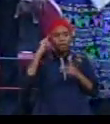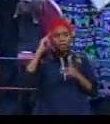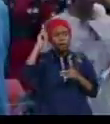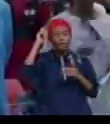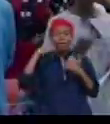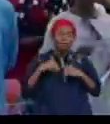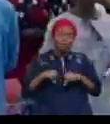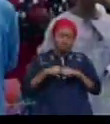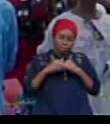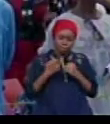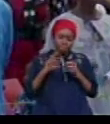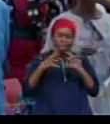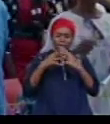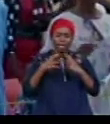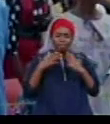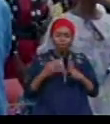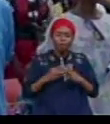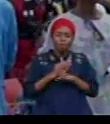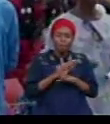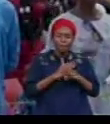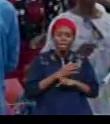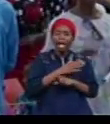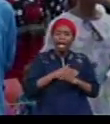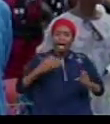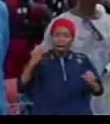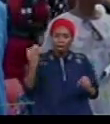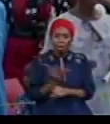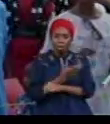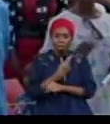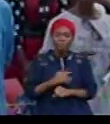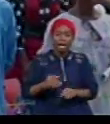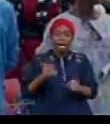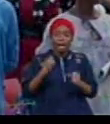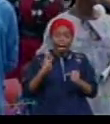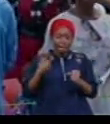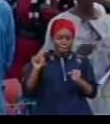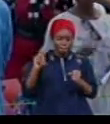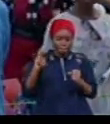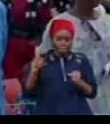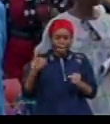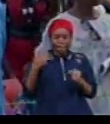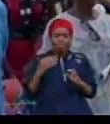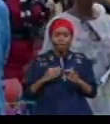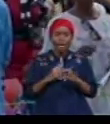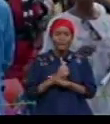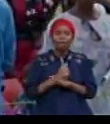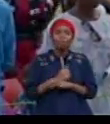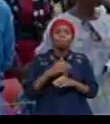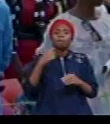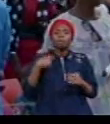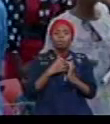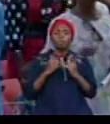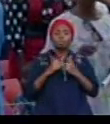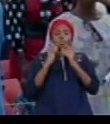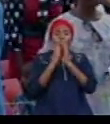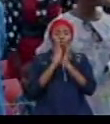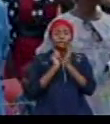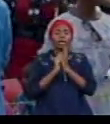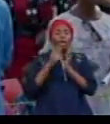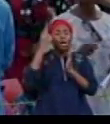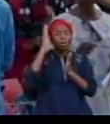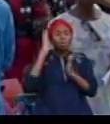brass and cut the bars of iron in sunder. Call upon the Lord that the Lord will break those barriers